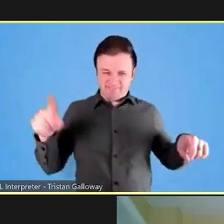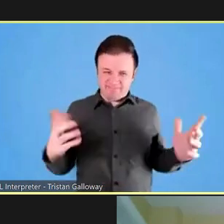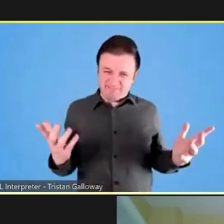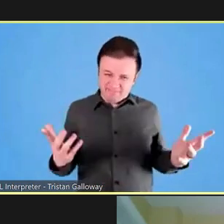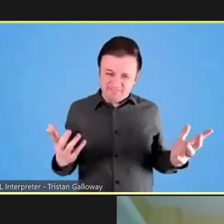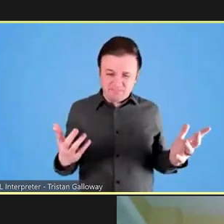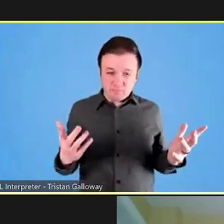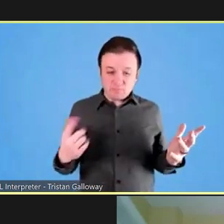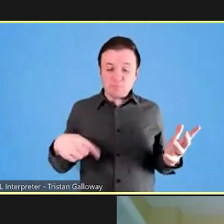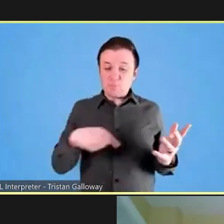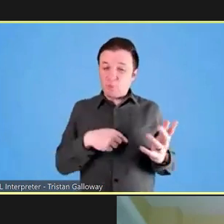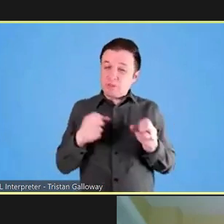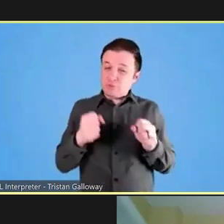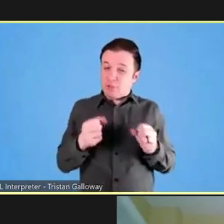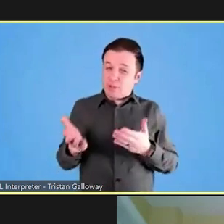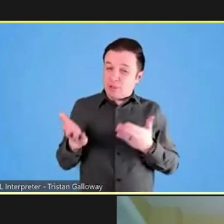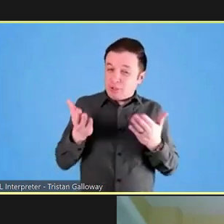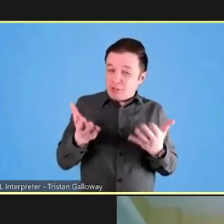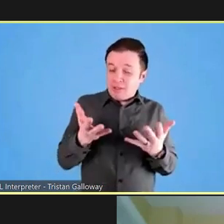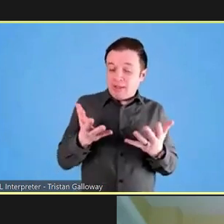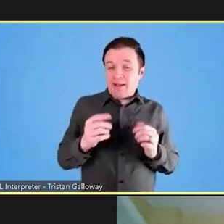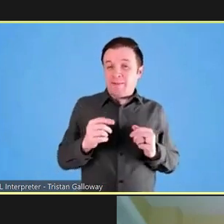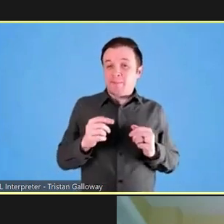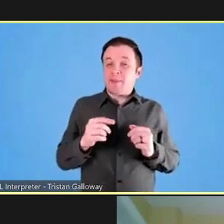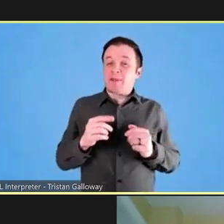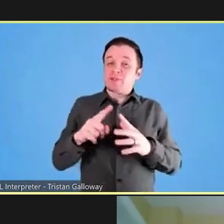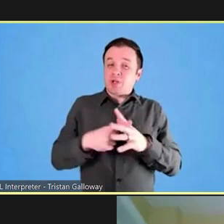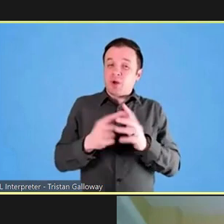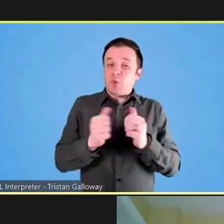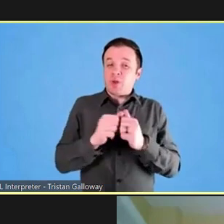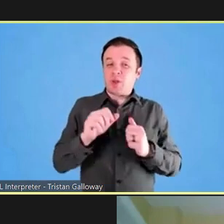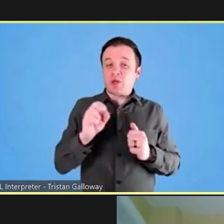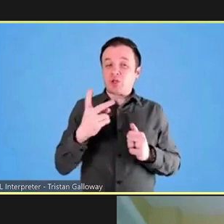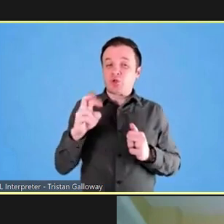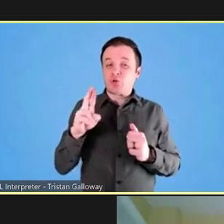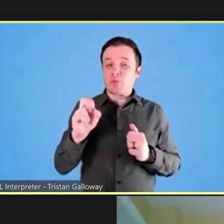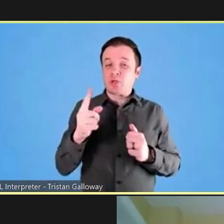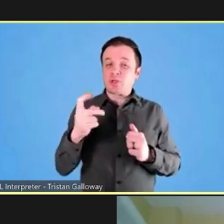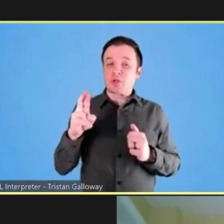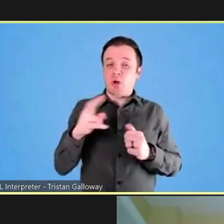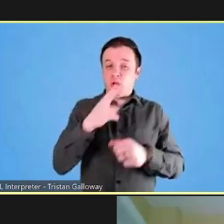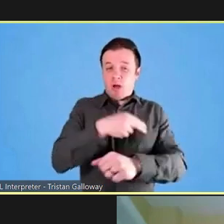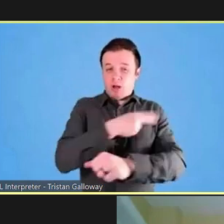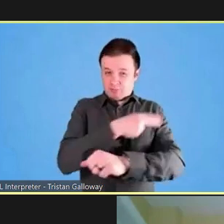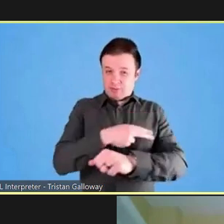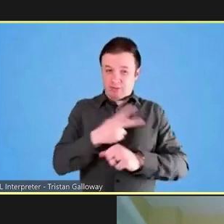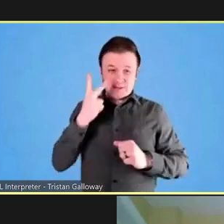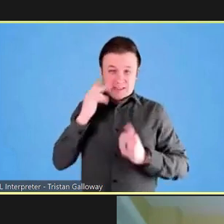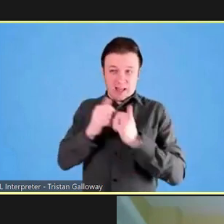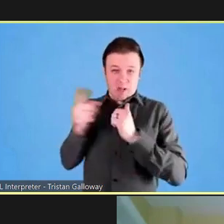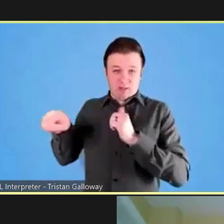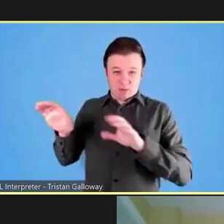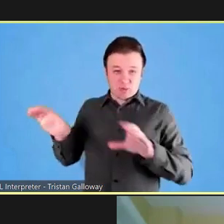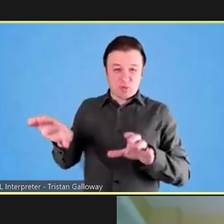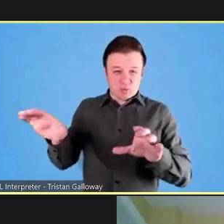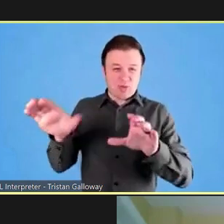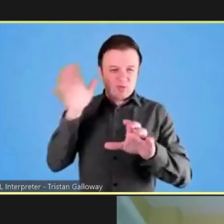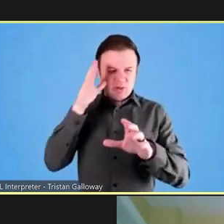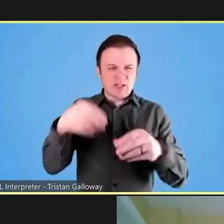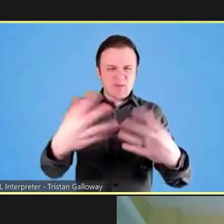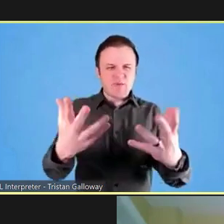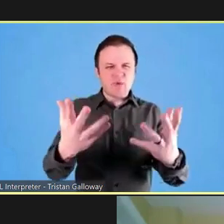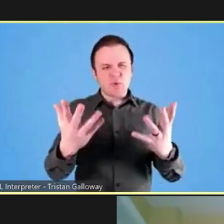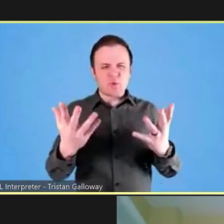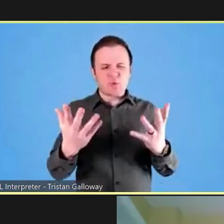encourage that you start with one of your superstar hospitals to see how they're doing. And that will kind of give you